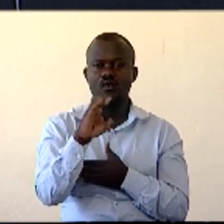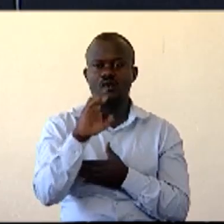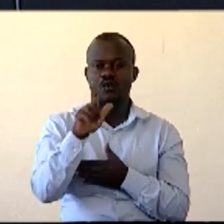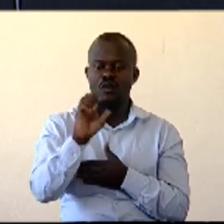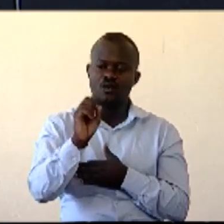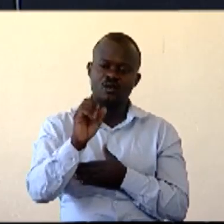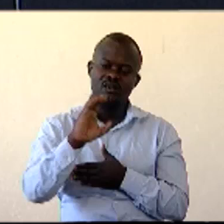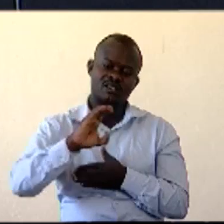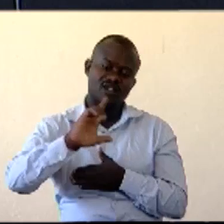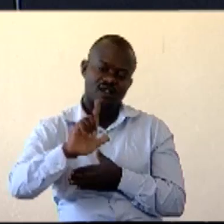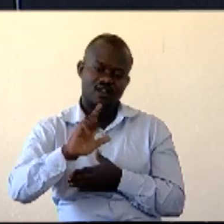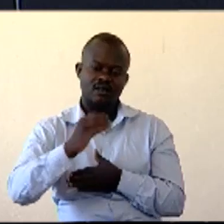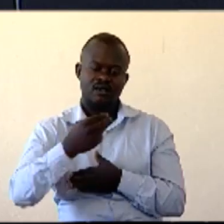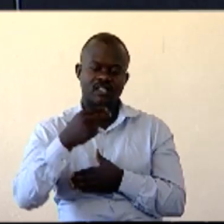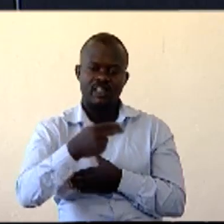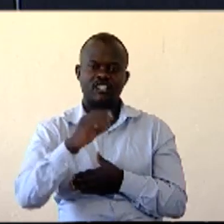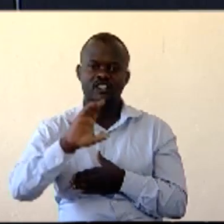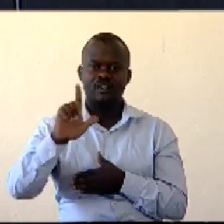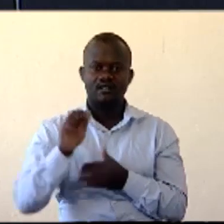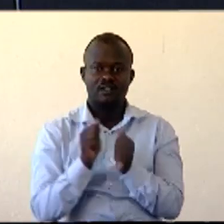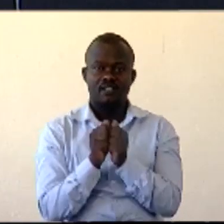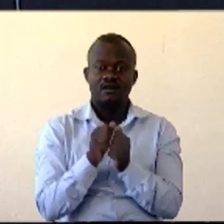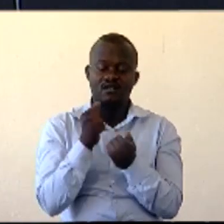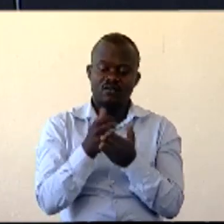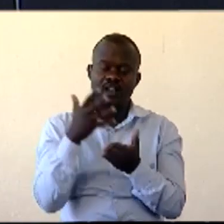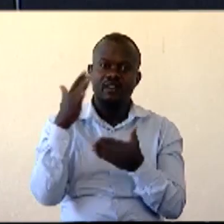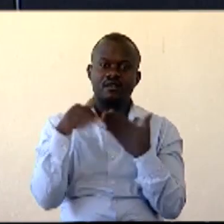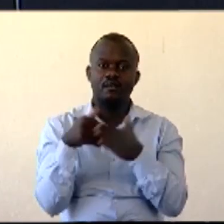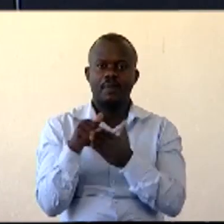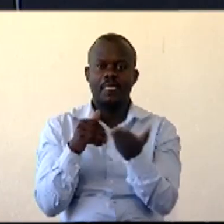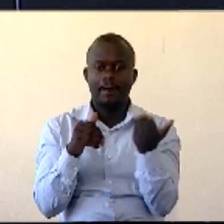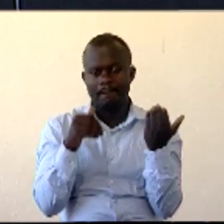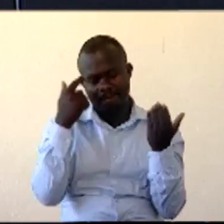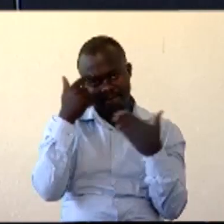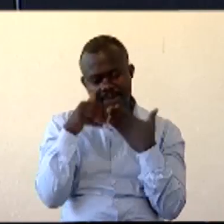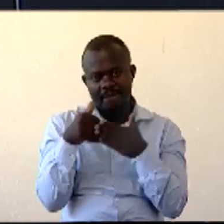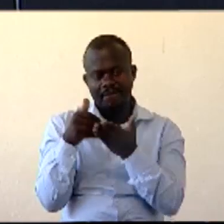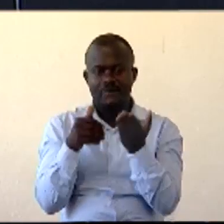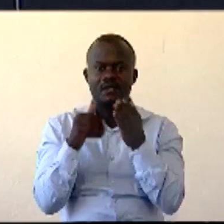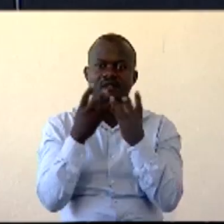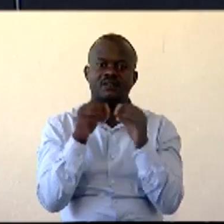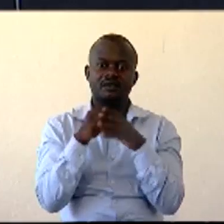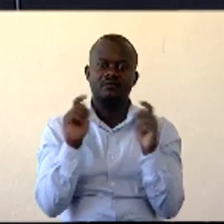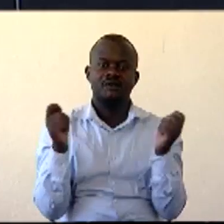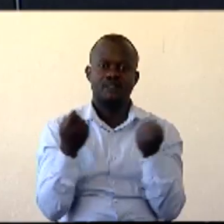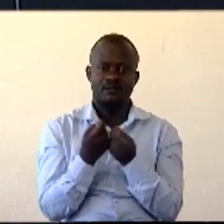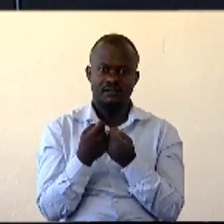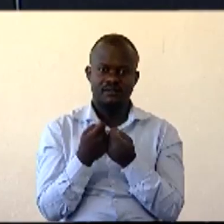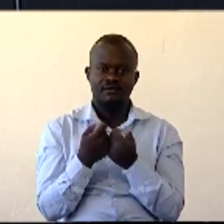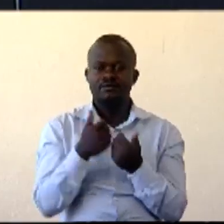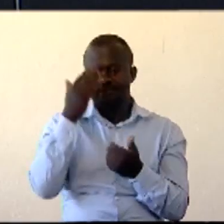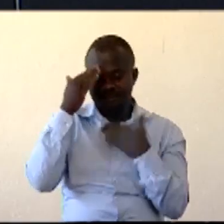got variable oxidation number, variable variance force in simple terms. So that is why